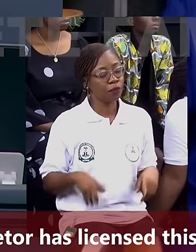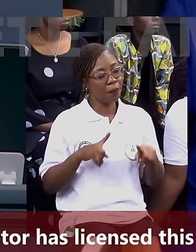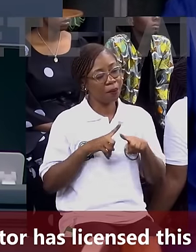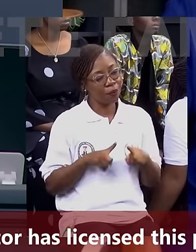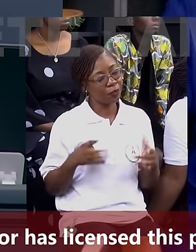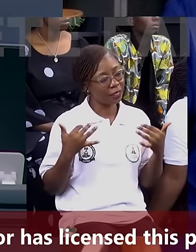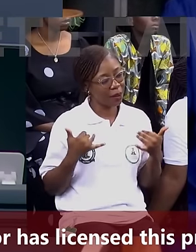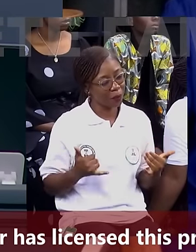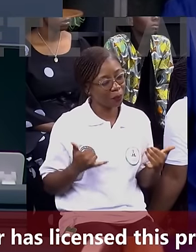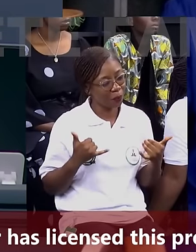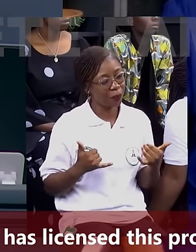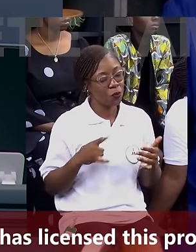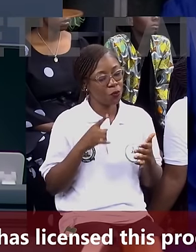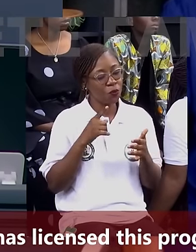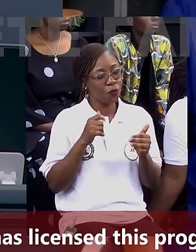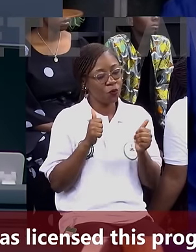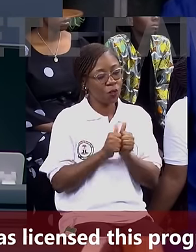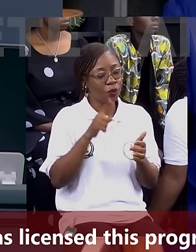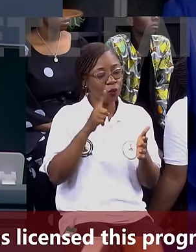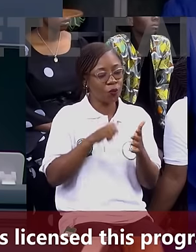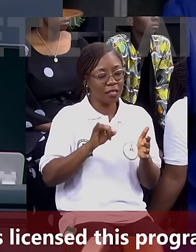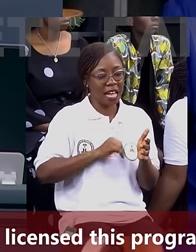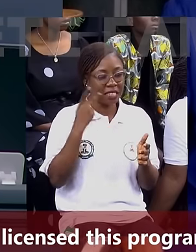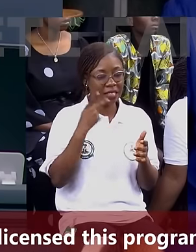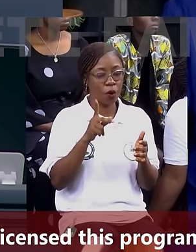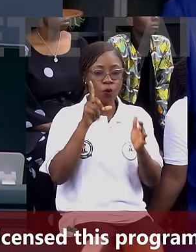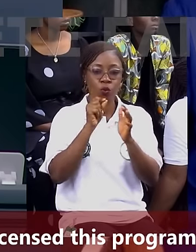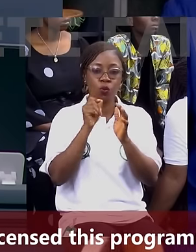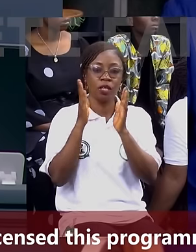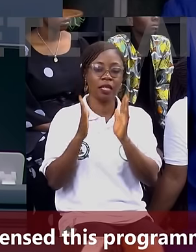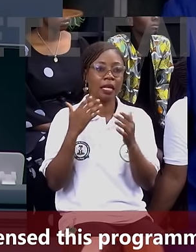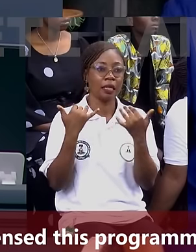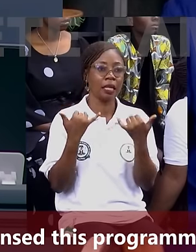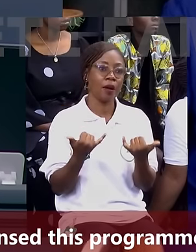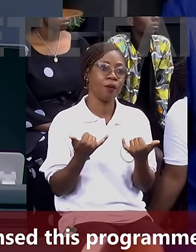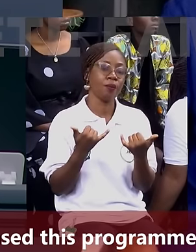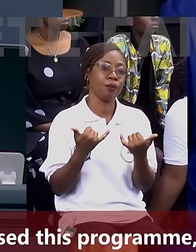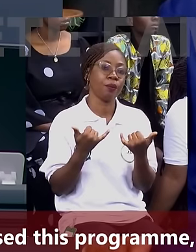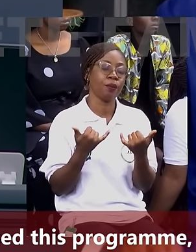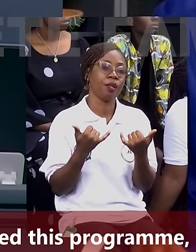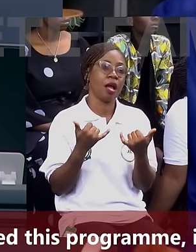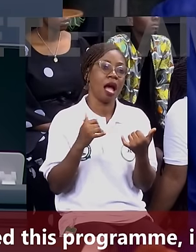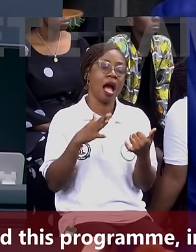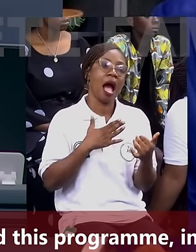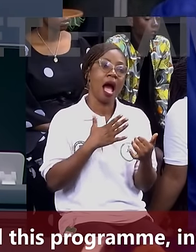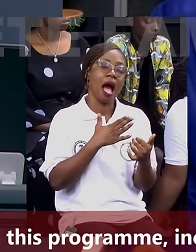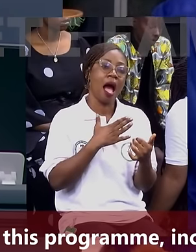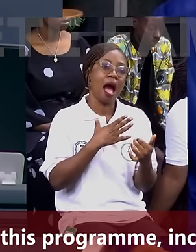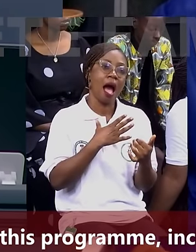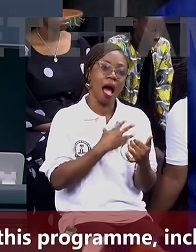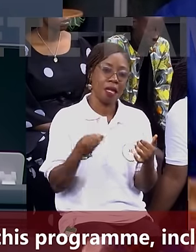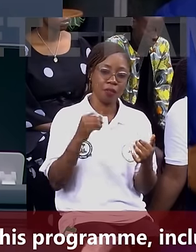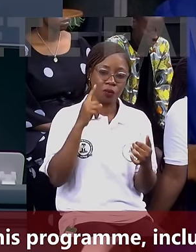but it is with what I see for Twitter recently, X, and the recent discoveries with